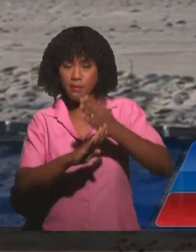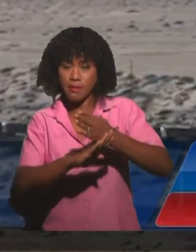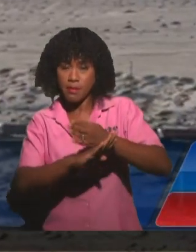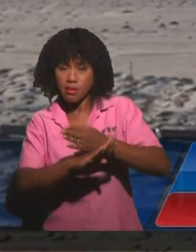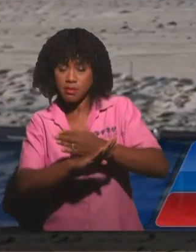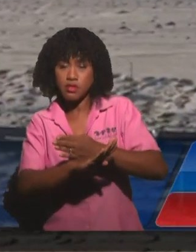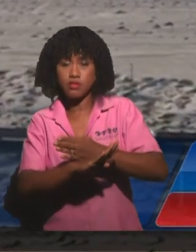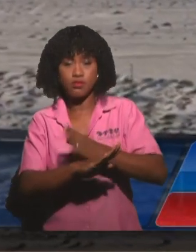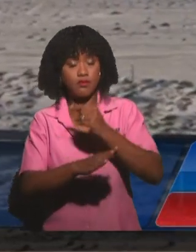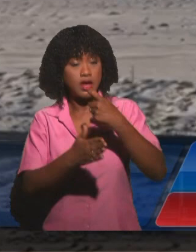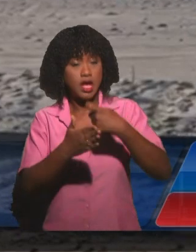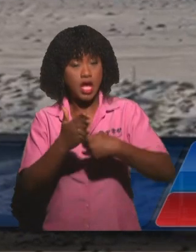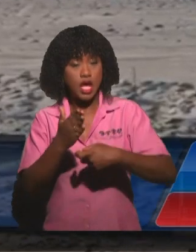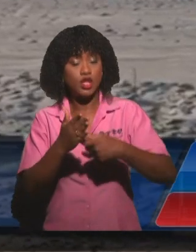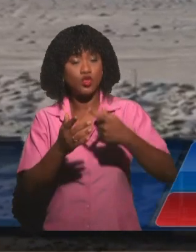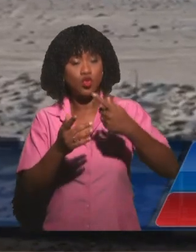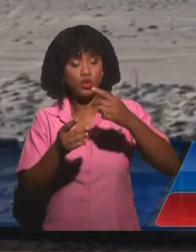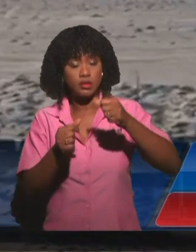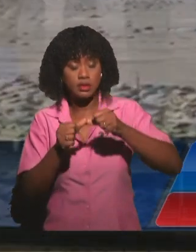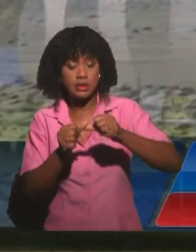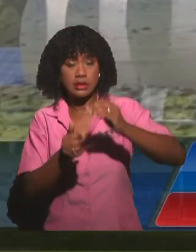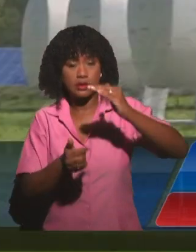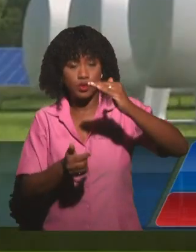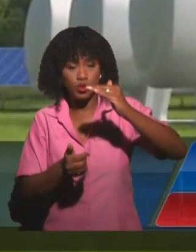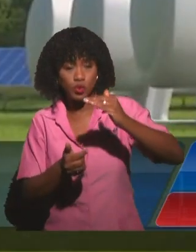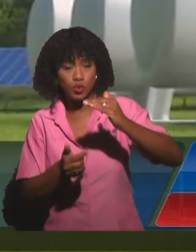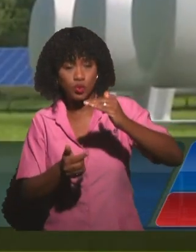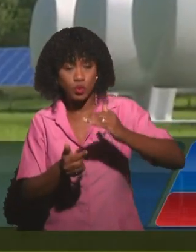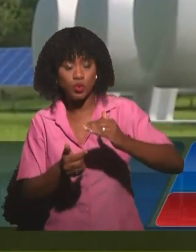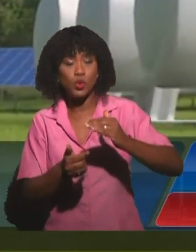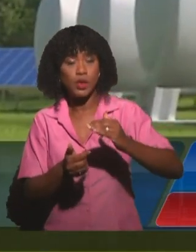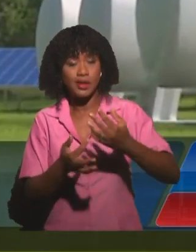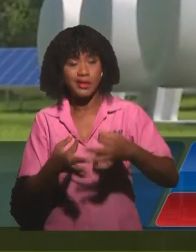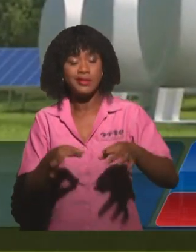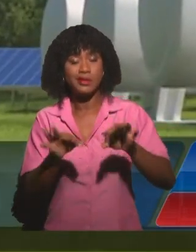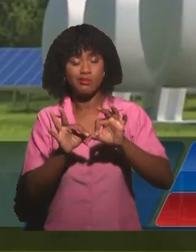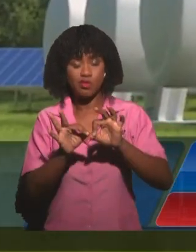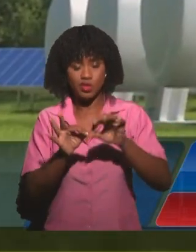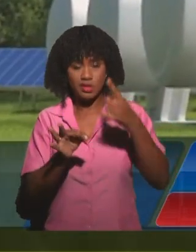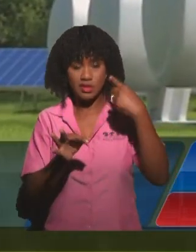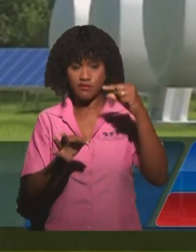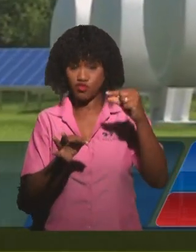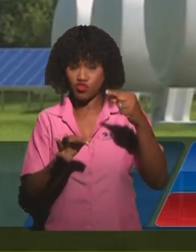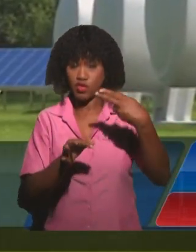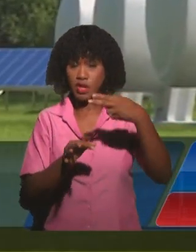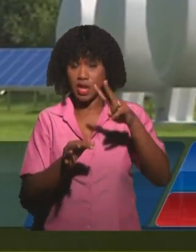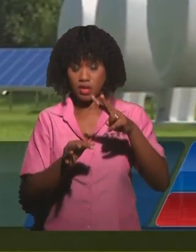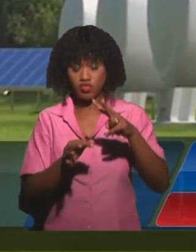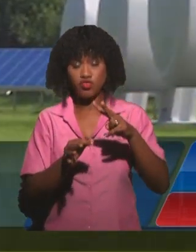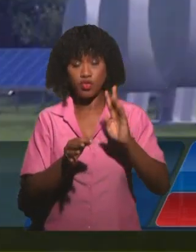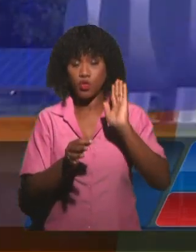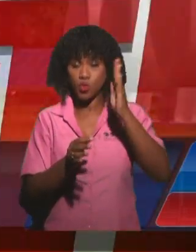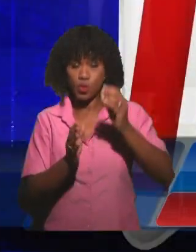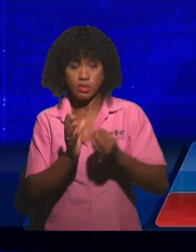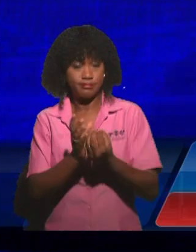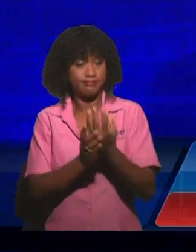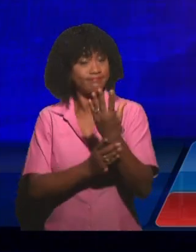the cost continues to fall, the role of green hydrogen in the energy sector is predicted to grow.